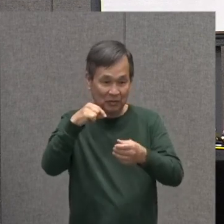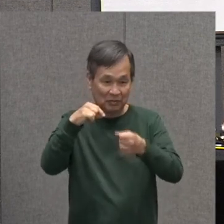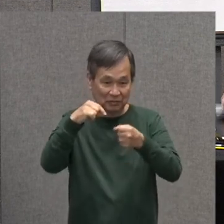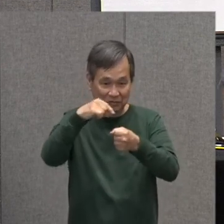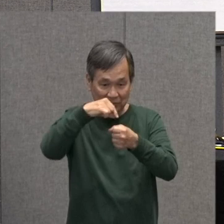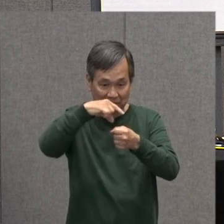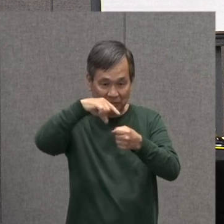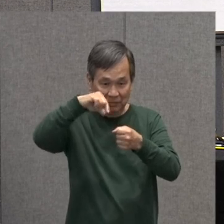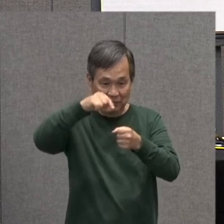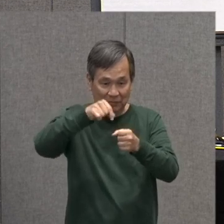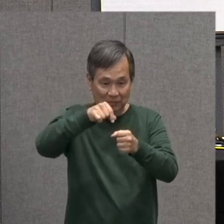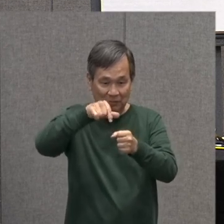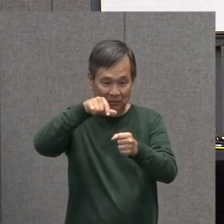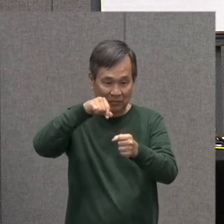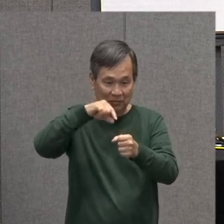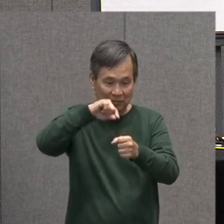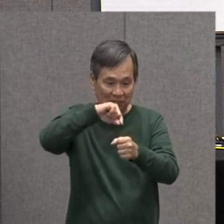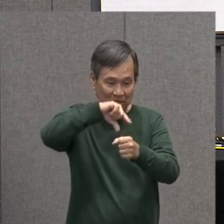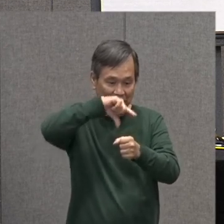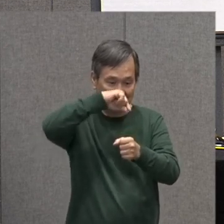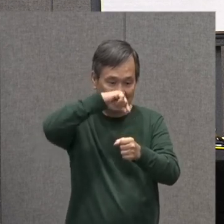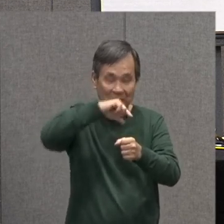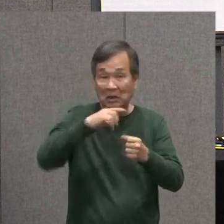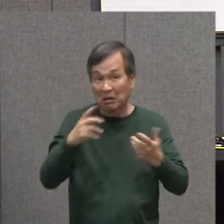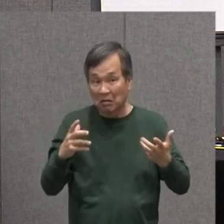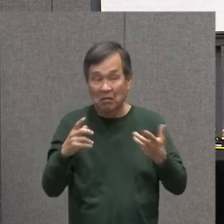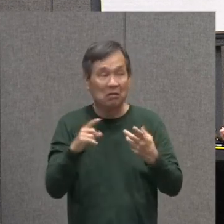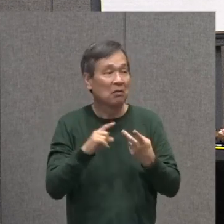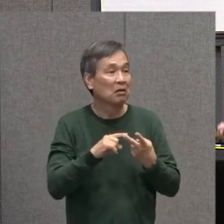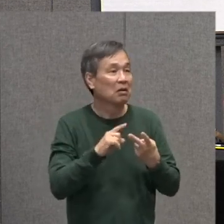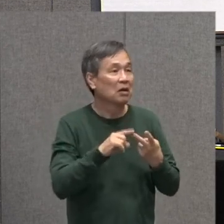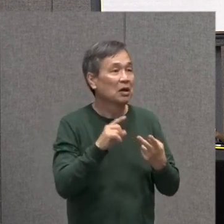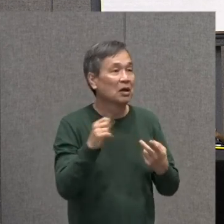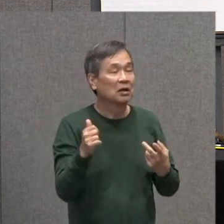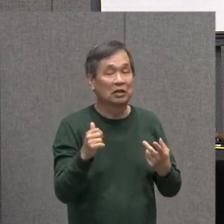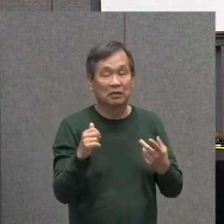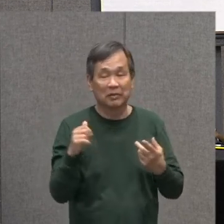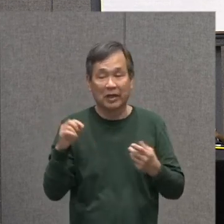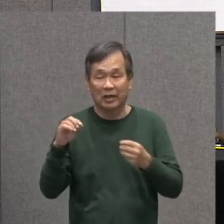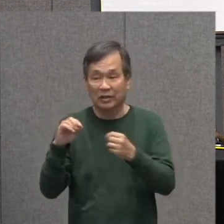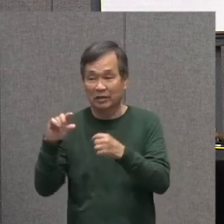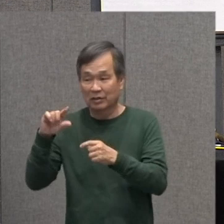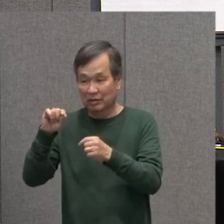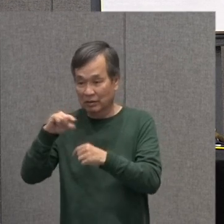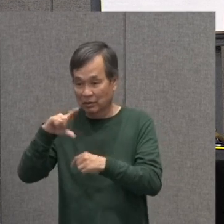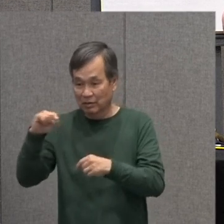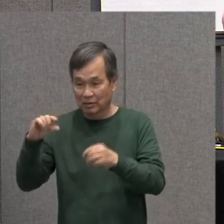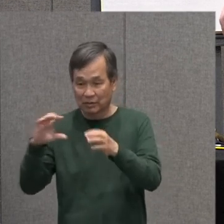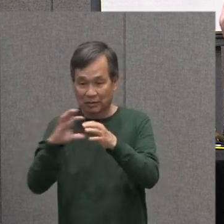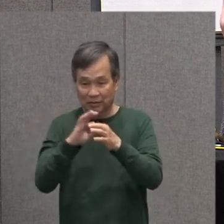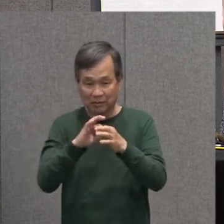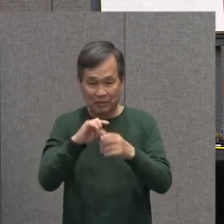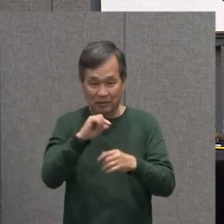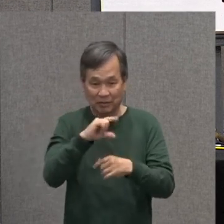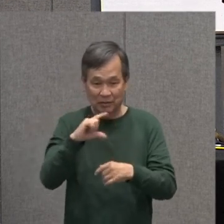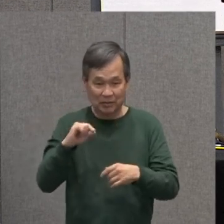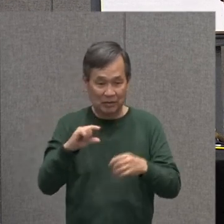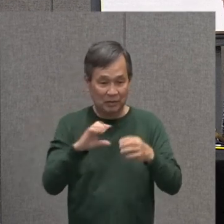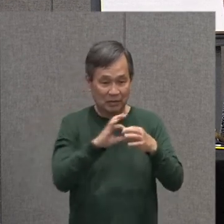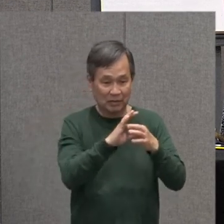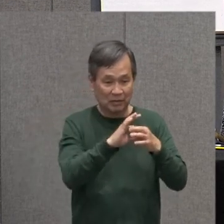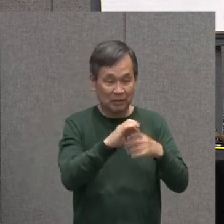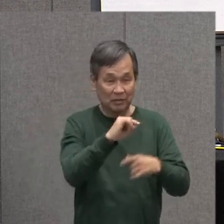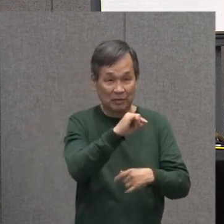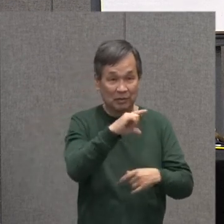idea. Something else that I can do is make a chain of loops. Yes. Oh, it's about to get